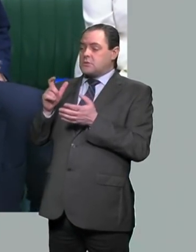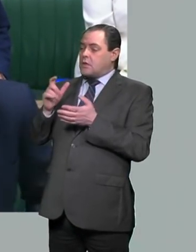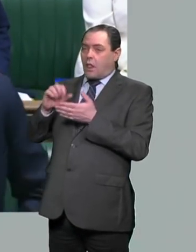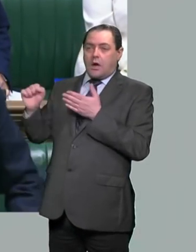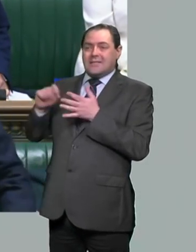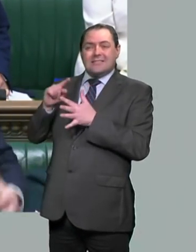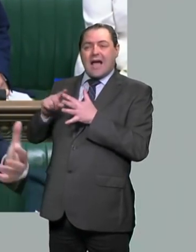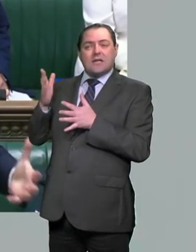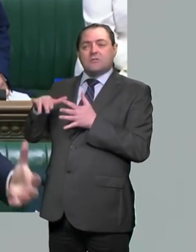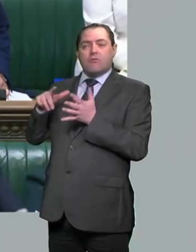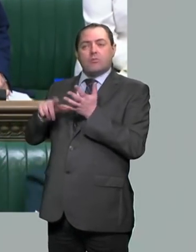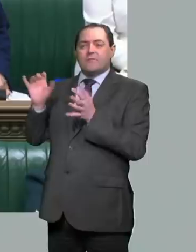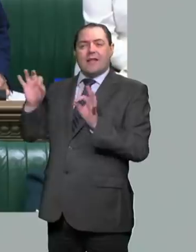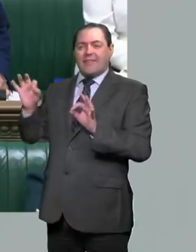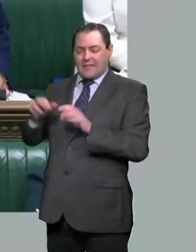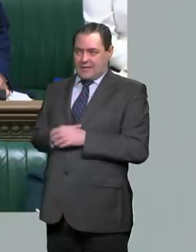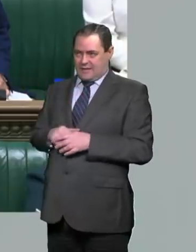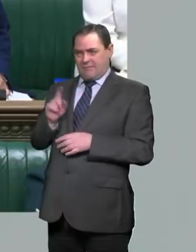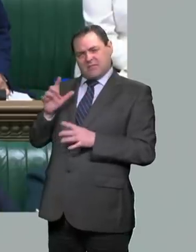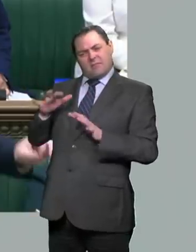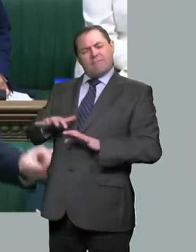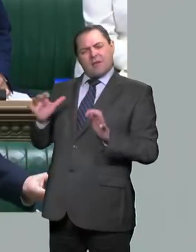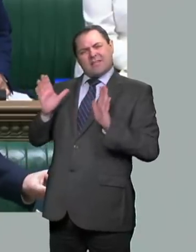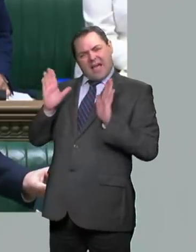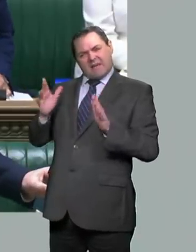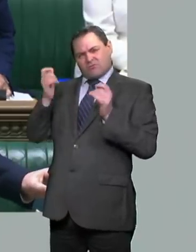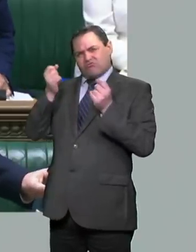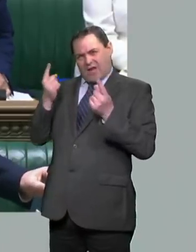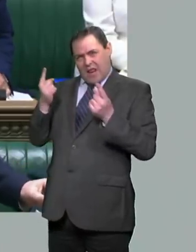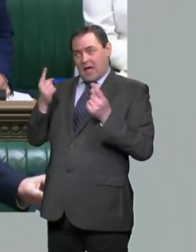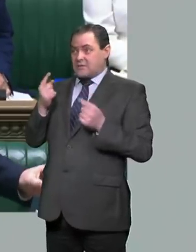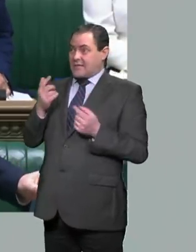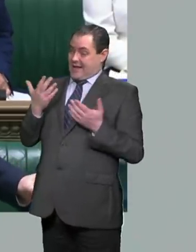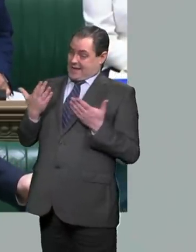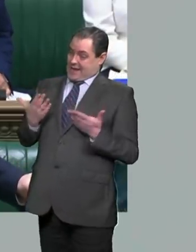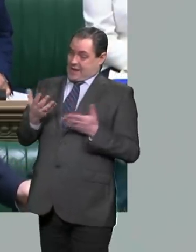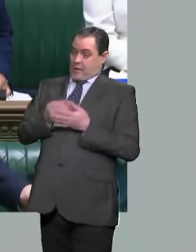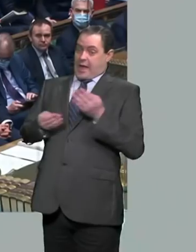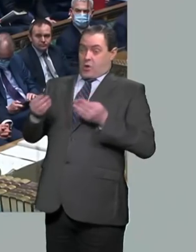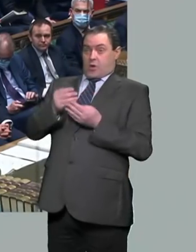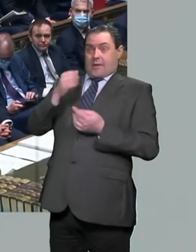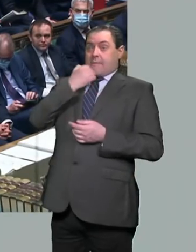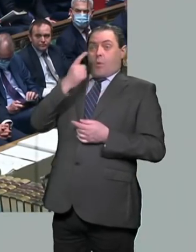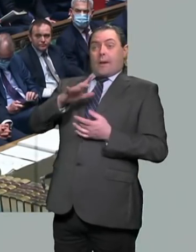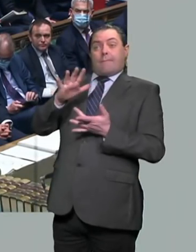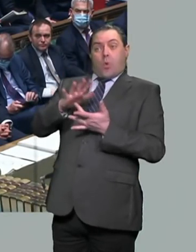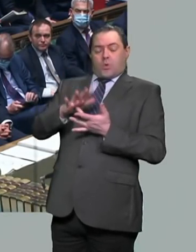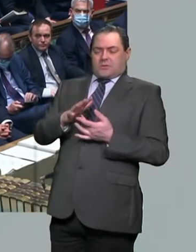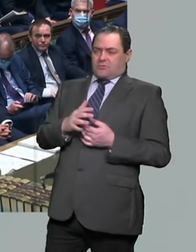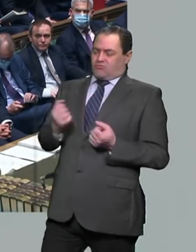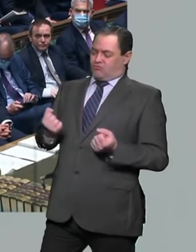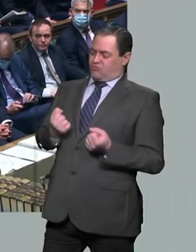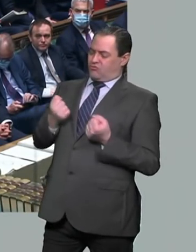But the most important, I really think the House needs to get this, but the most important thing about the UK economy right now is that we have a